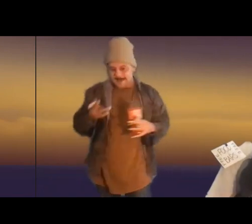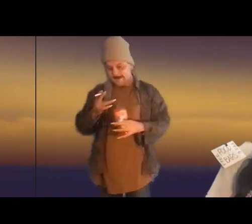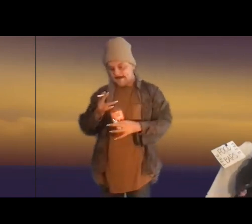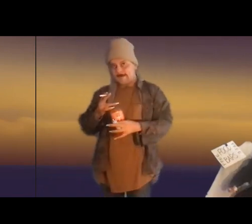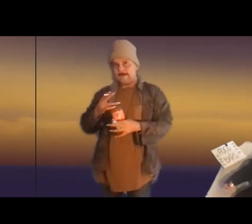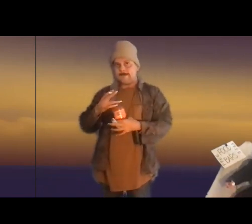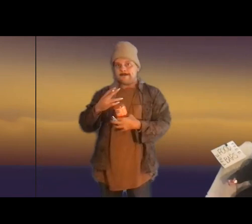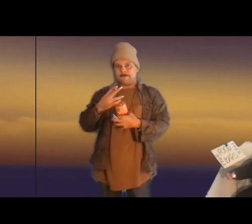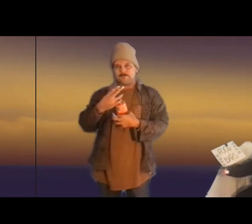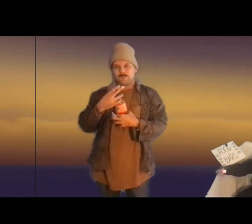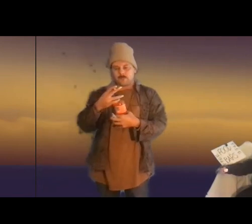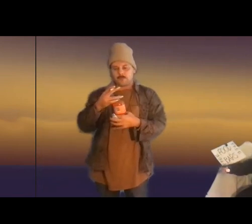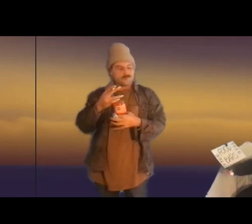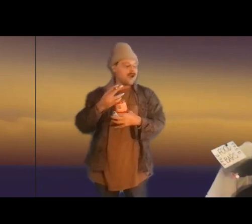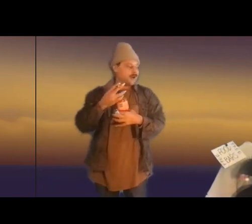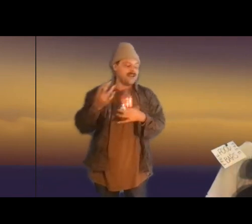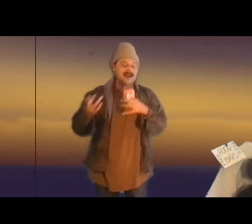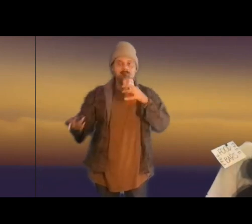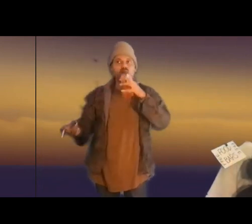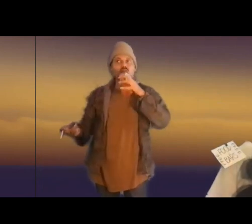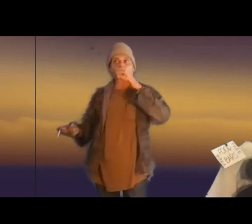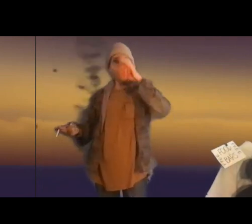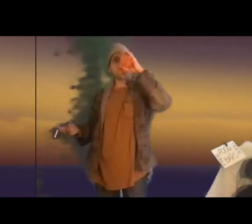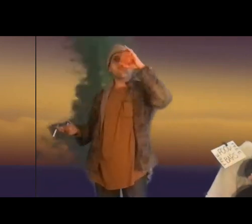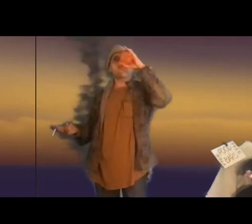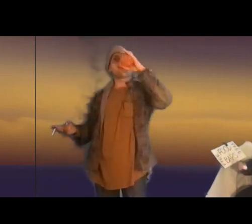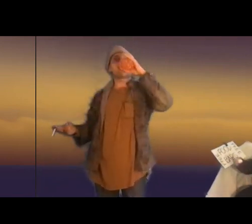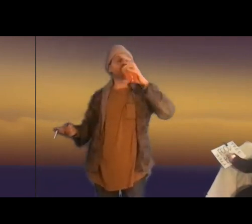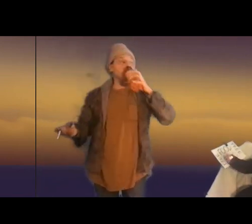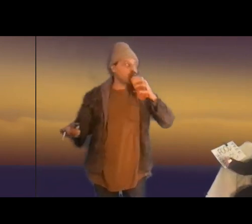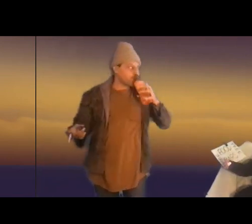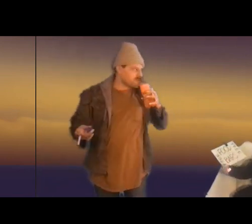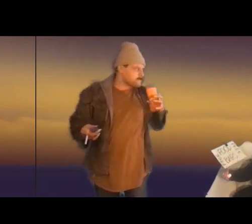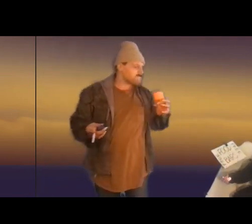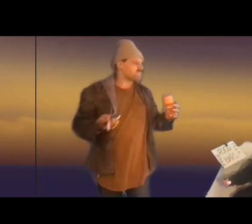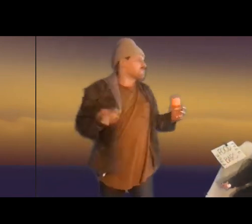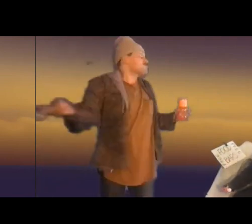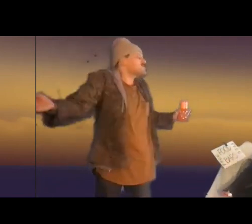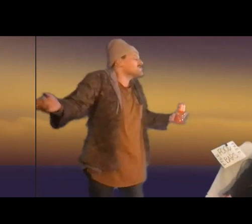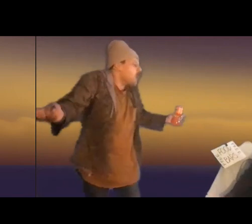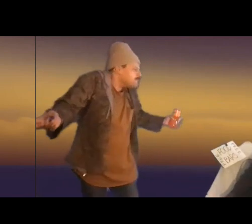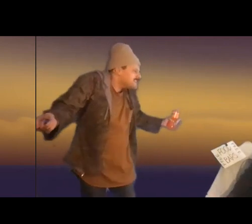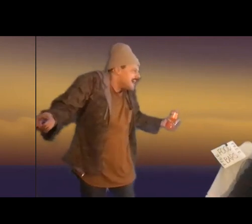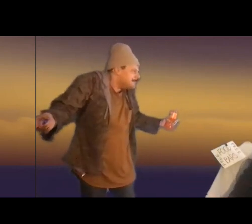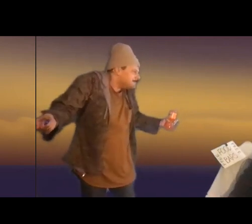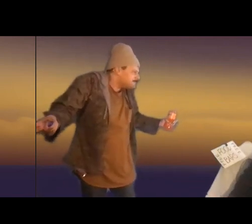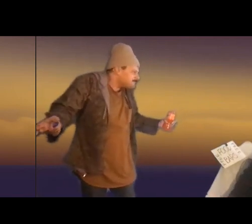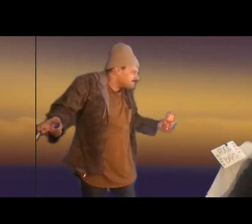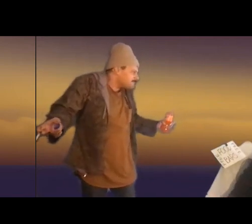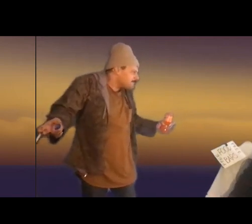Day. I'm a veteran. I'm not. And you're a bully. You don't get to call me